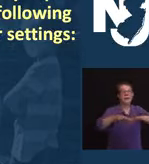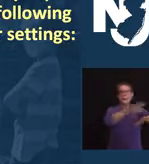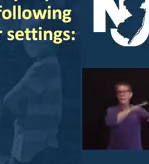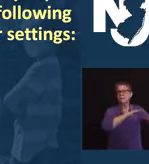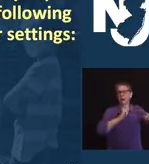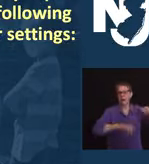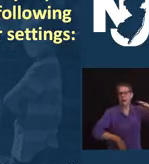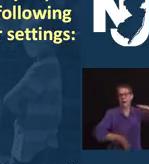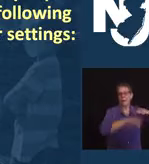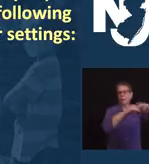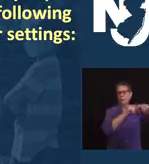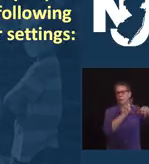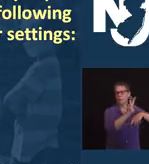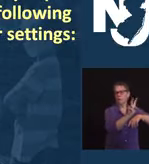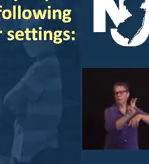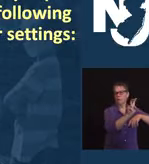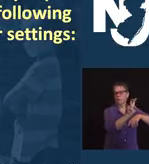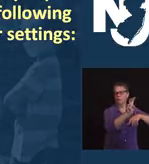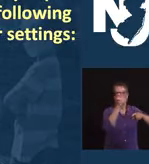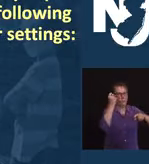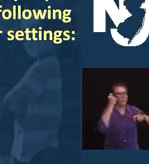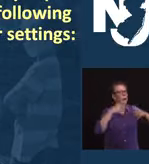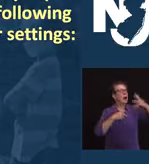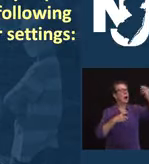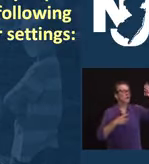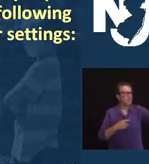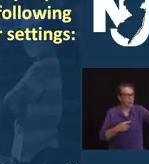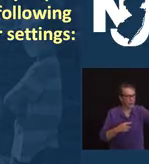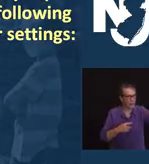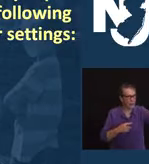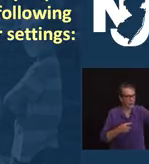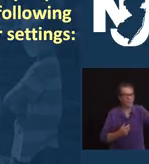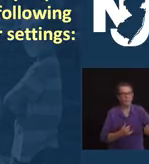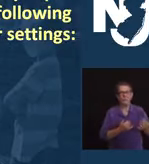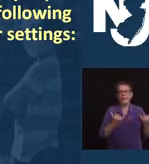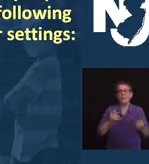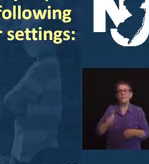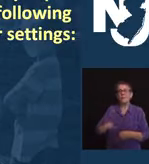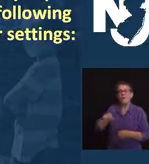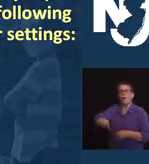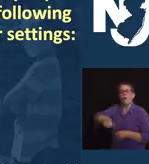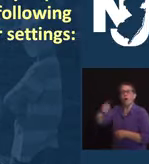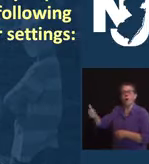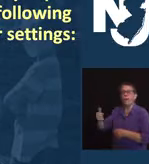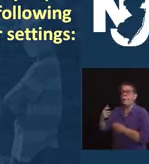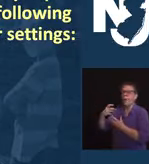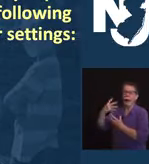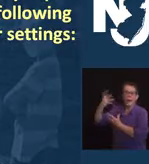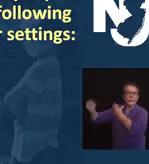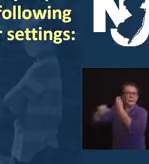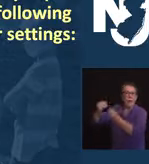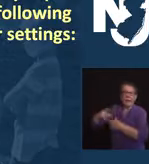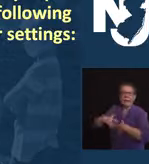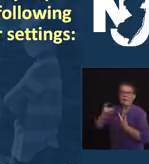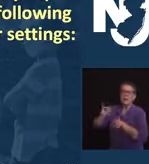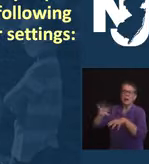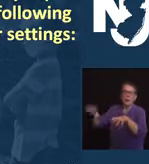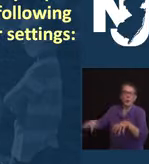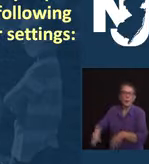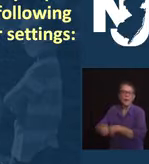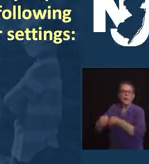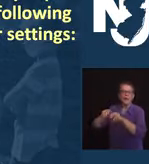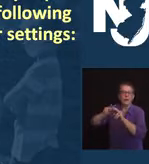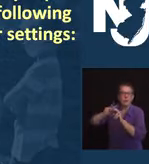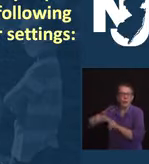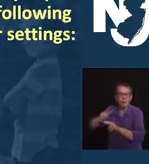Religious services, political activities, weddings, funerals, and memorial service occurring outdoors will continue to be